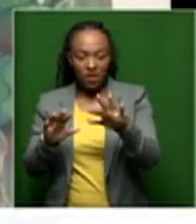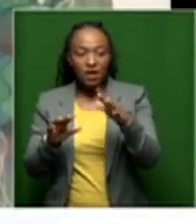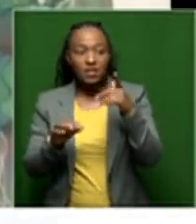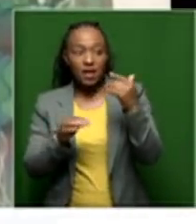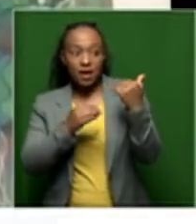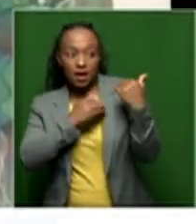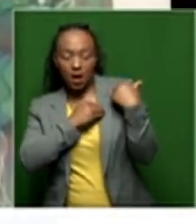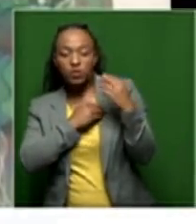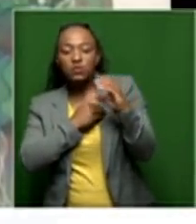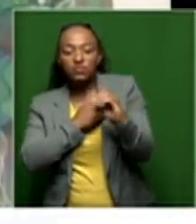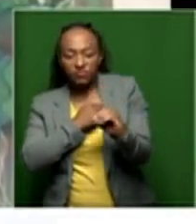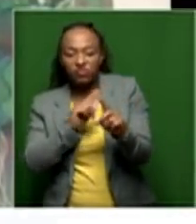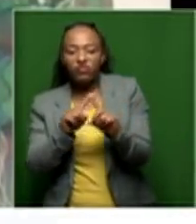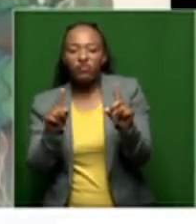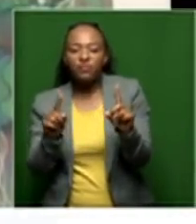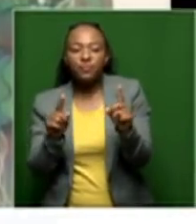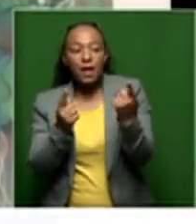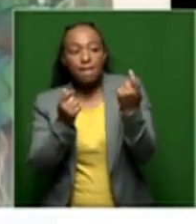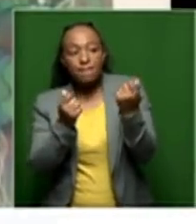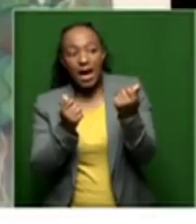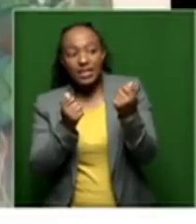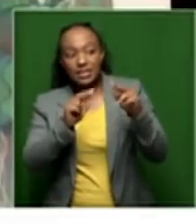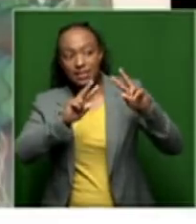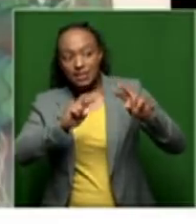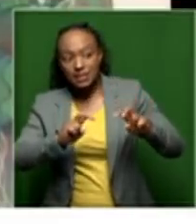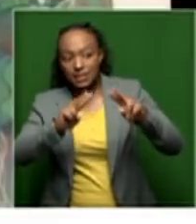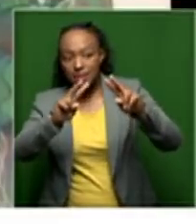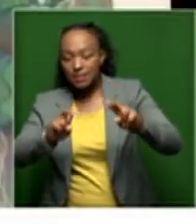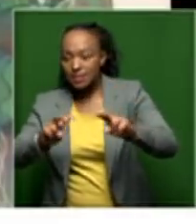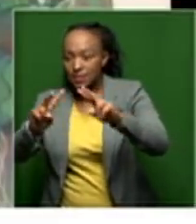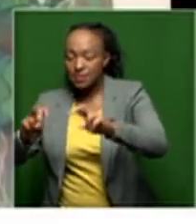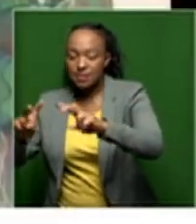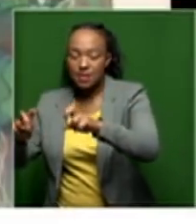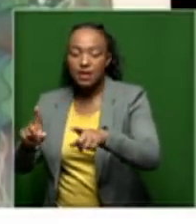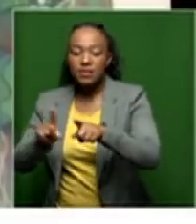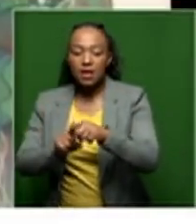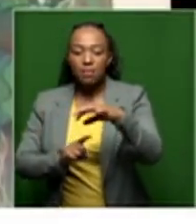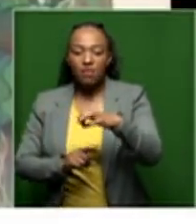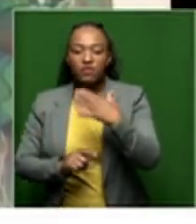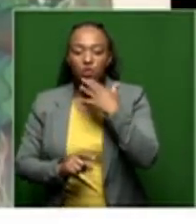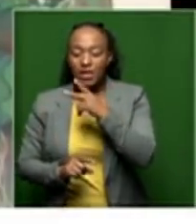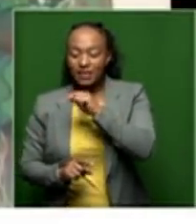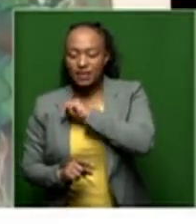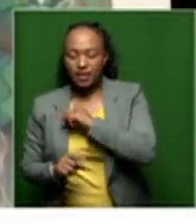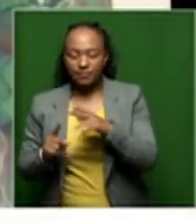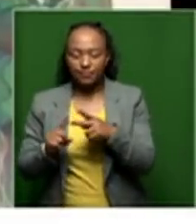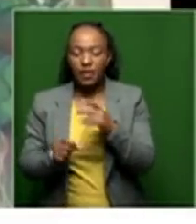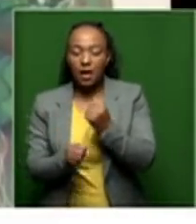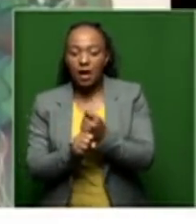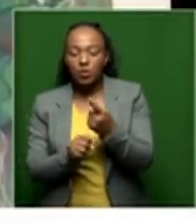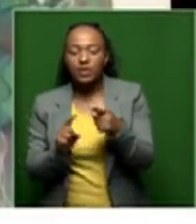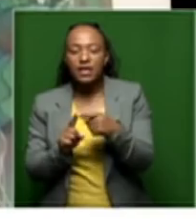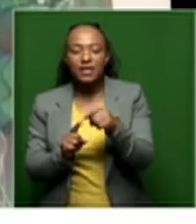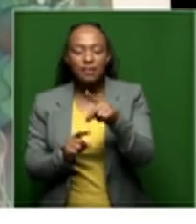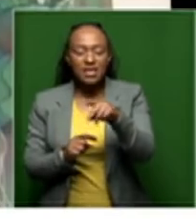of the money under investigation. The provinces of KwaZulu-Natal, Gauteng, and the Eastern Cape lead the